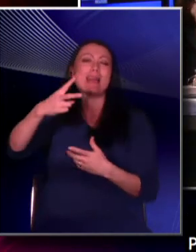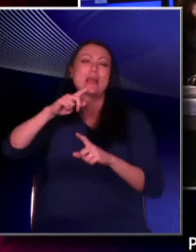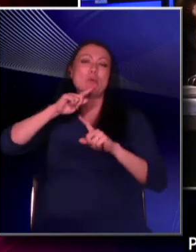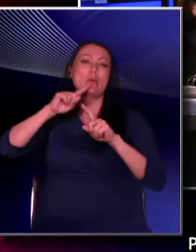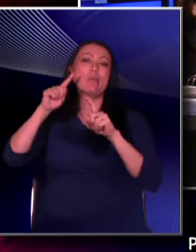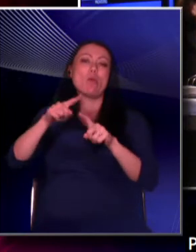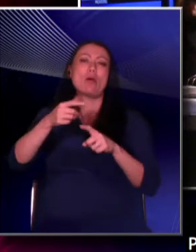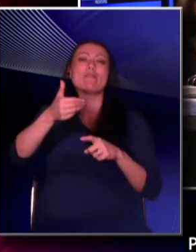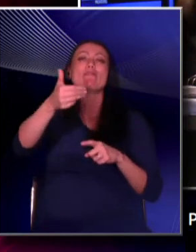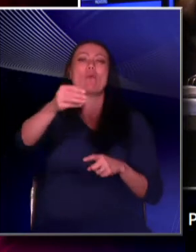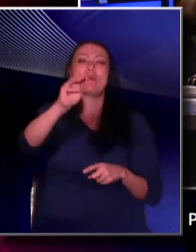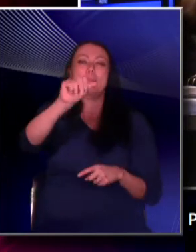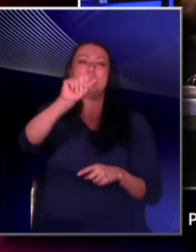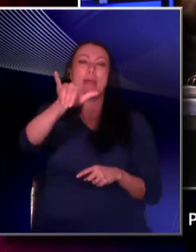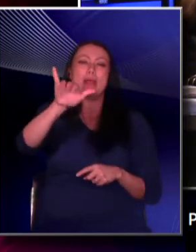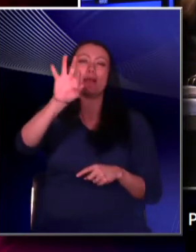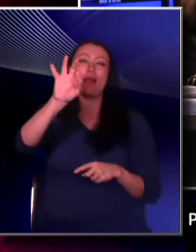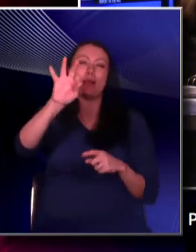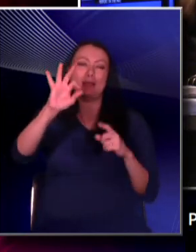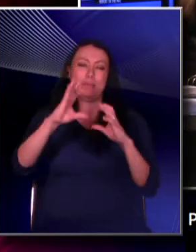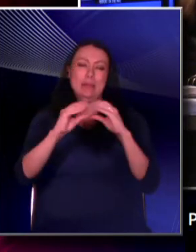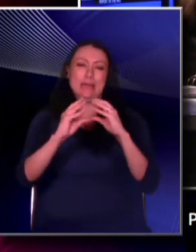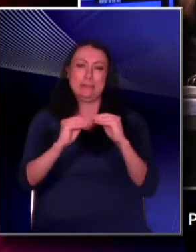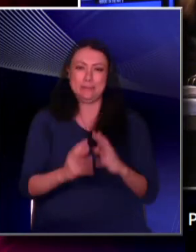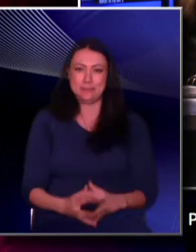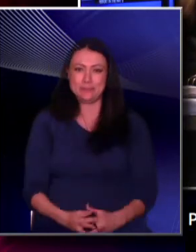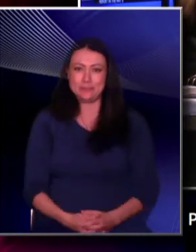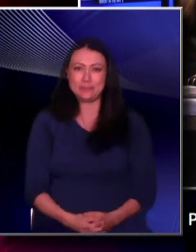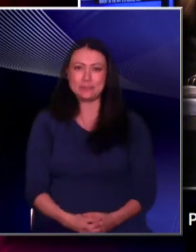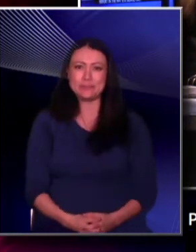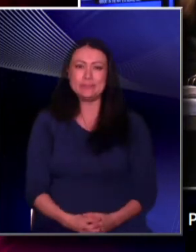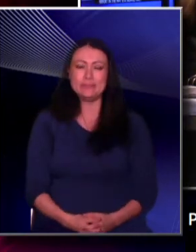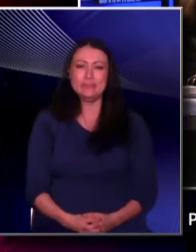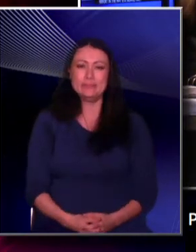the May 9th board meeting.